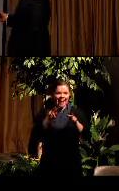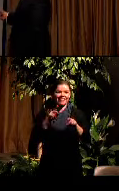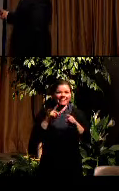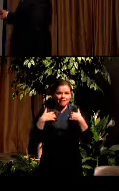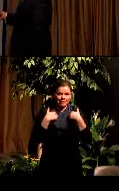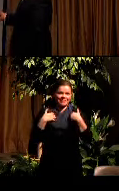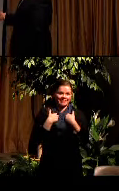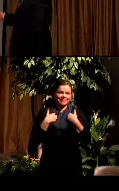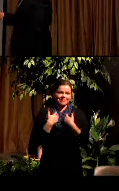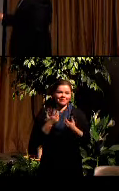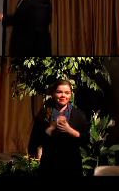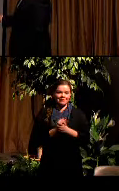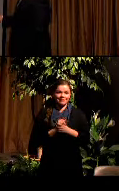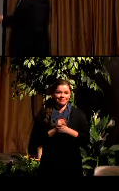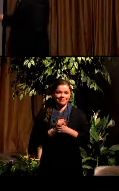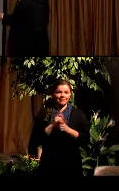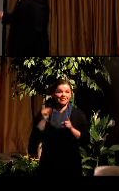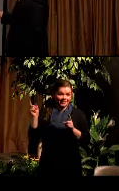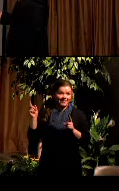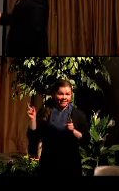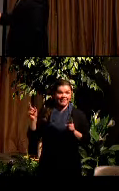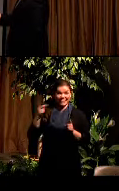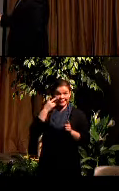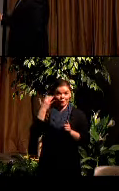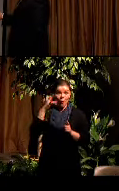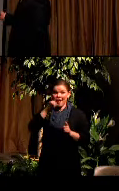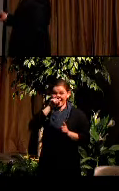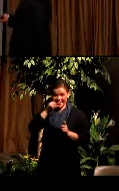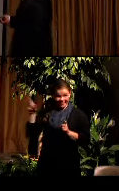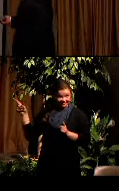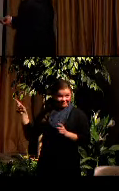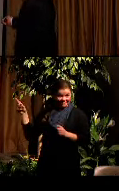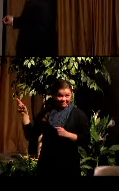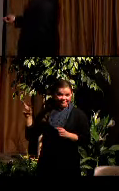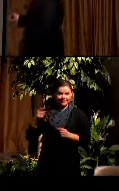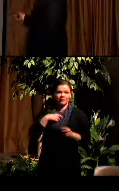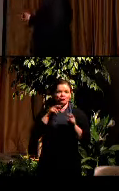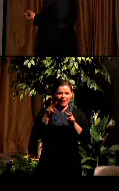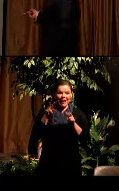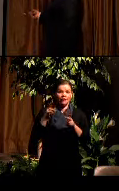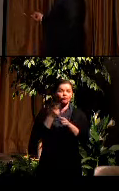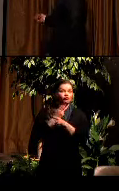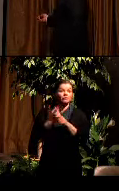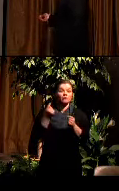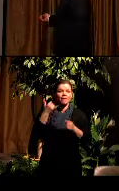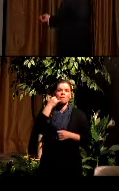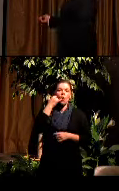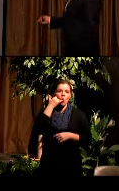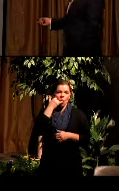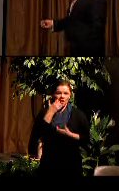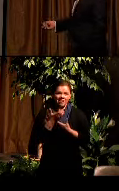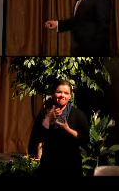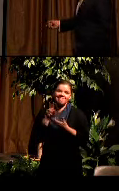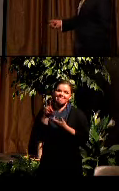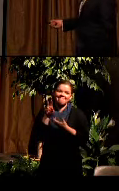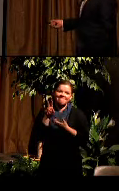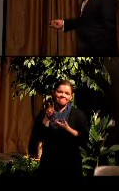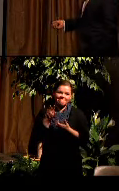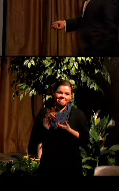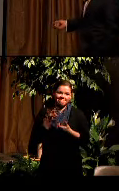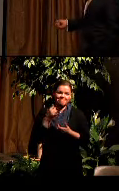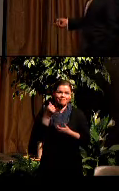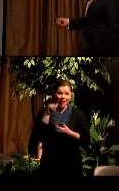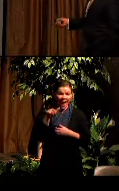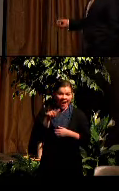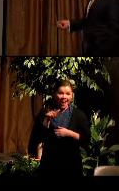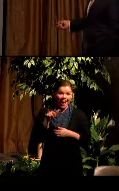golden eagle we're tracking right now in Colorado using cell phone trackers. Jays on the Channel Islands. Red